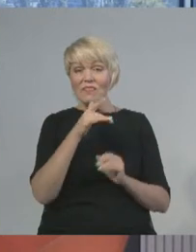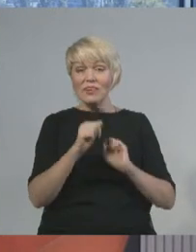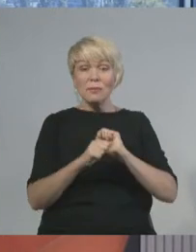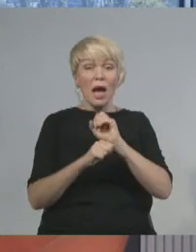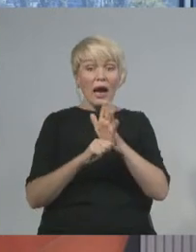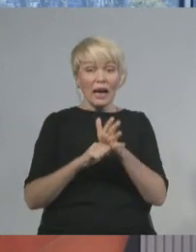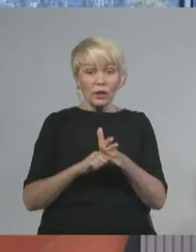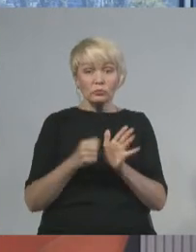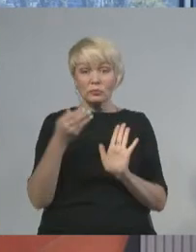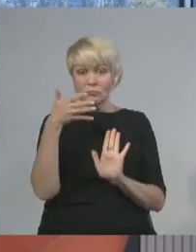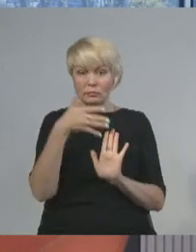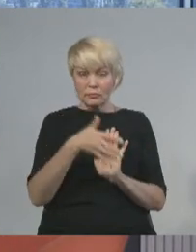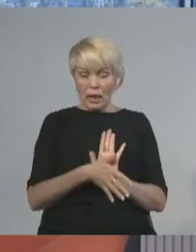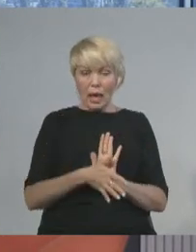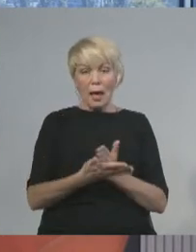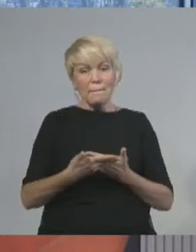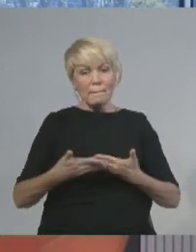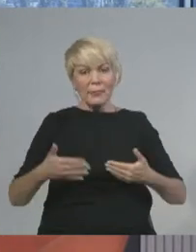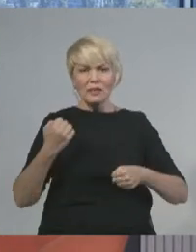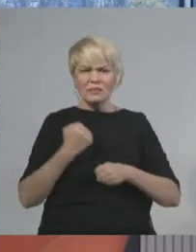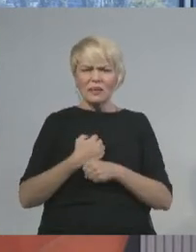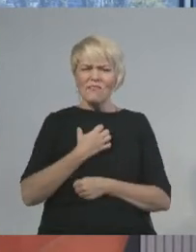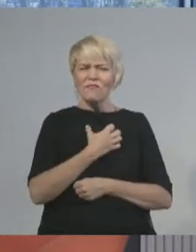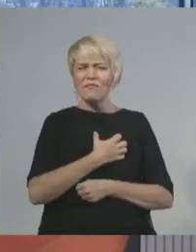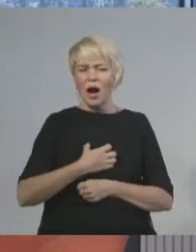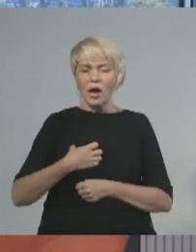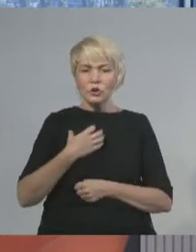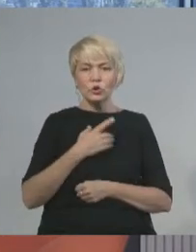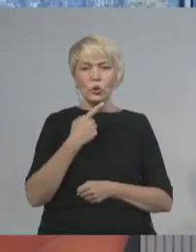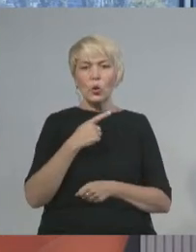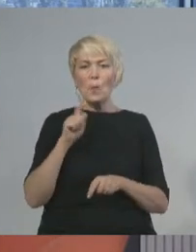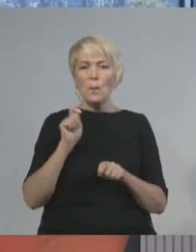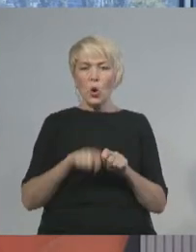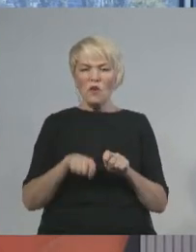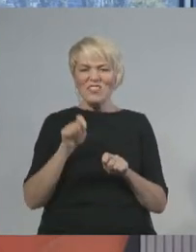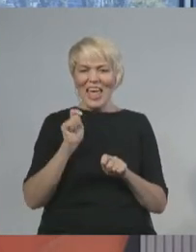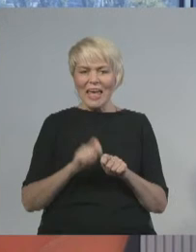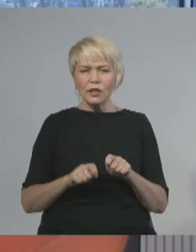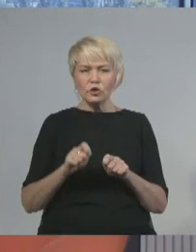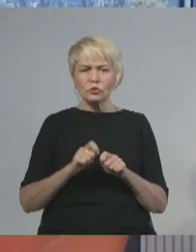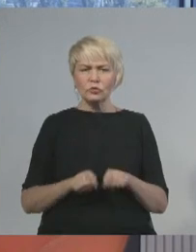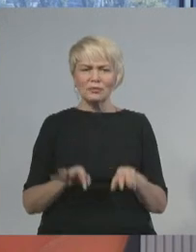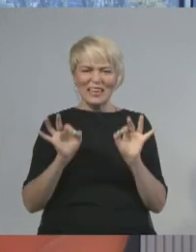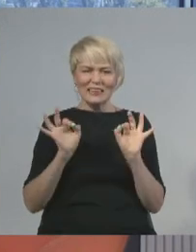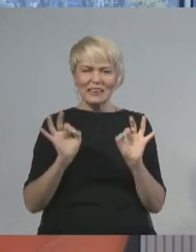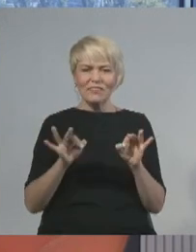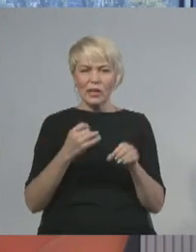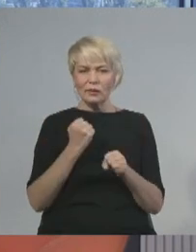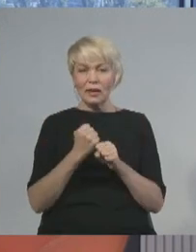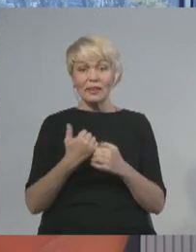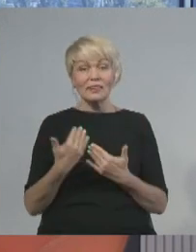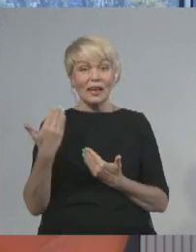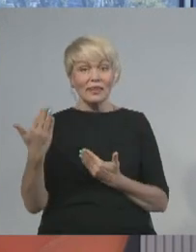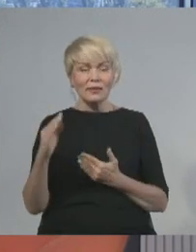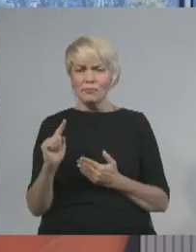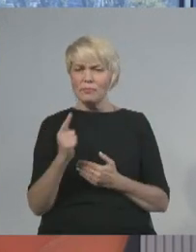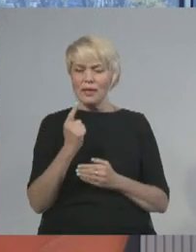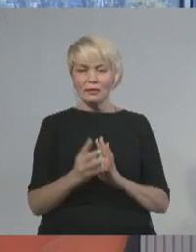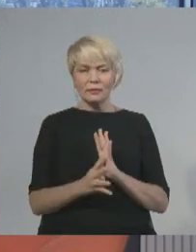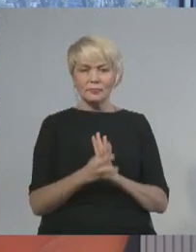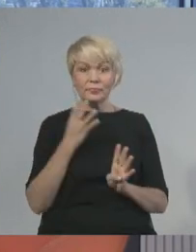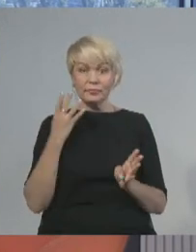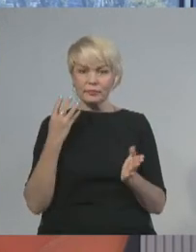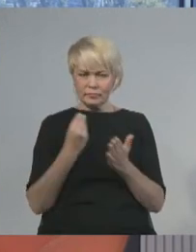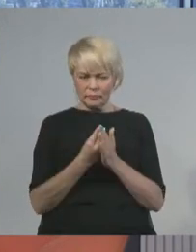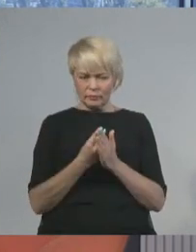value to the media during the coronavirus crisis they understood what uh that they pay